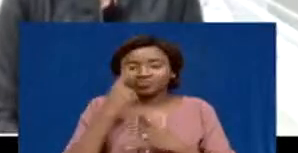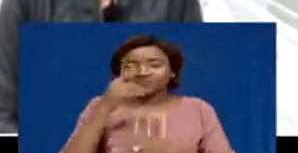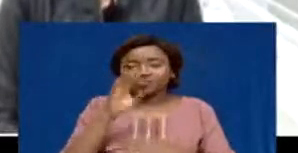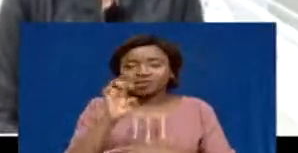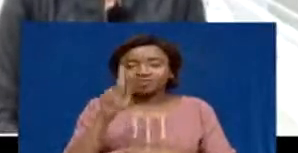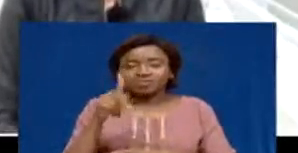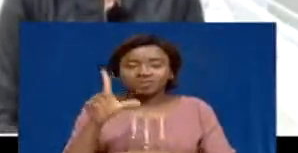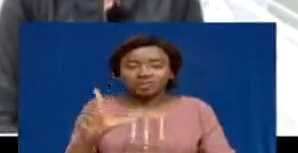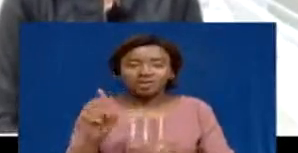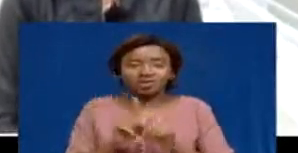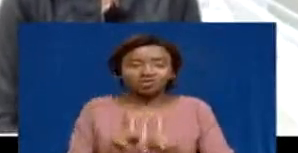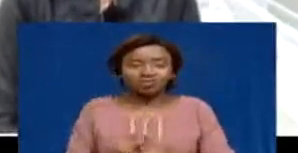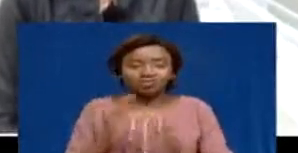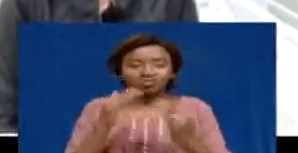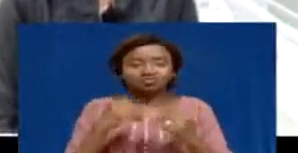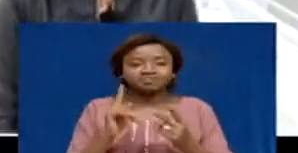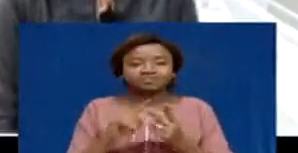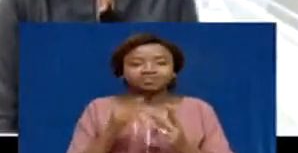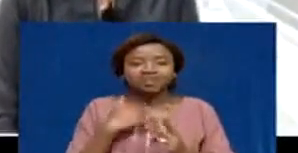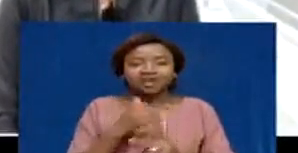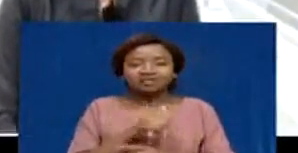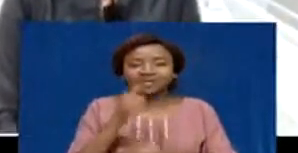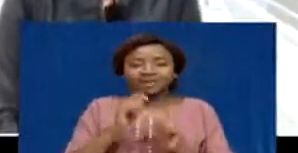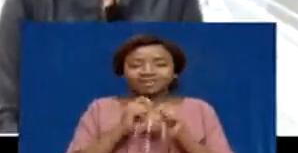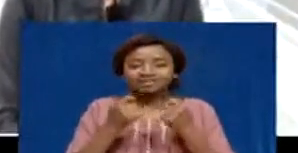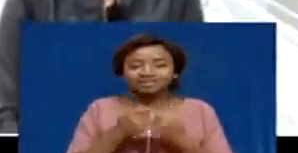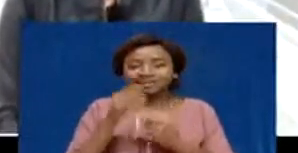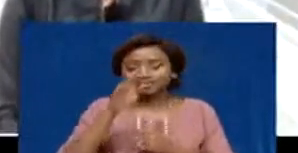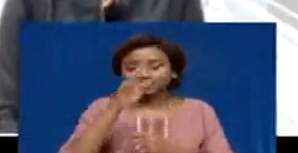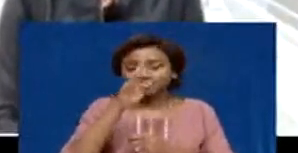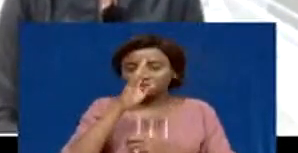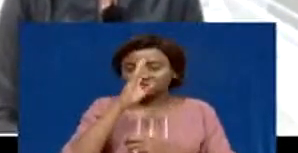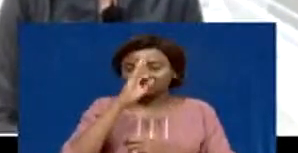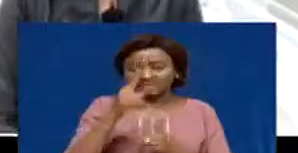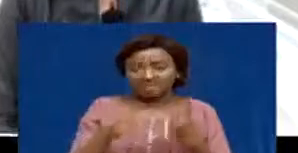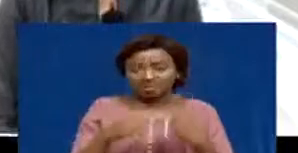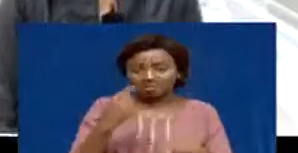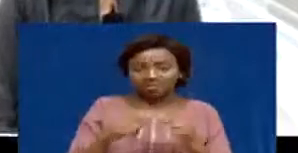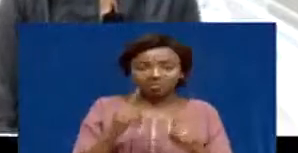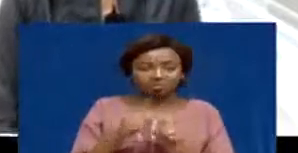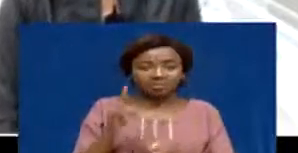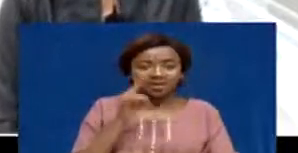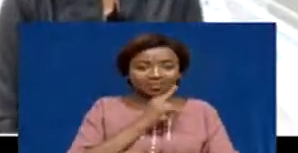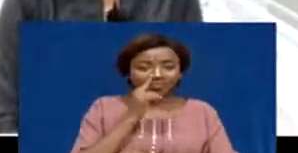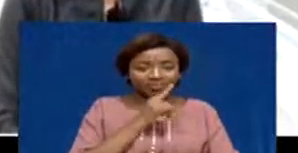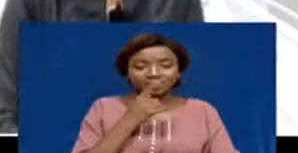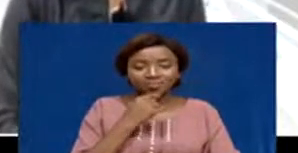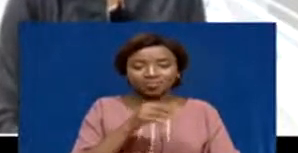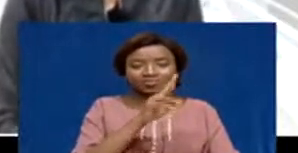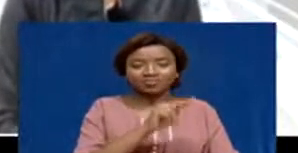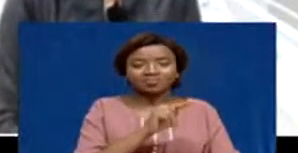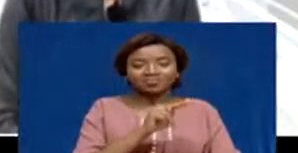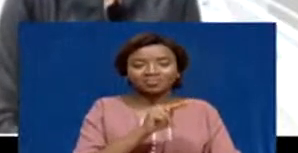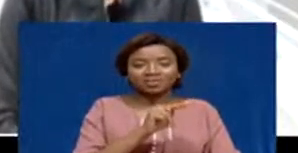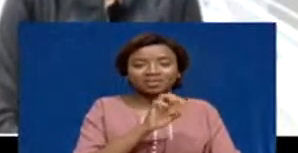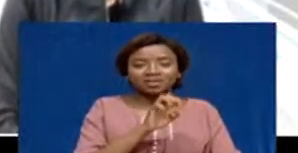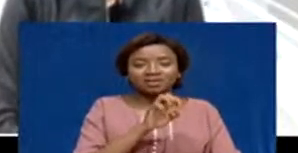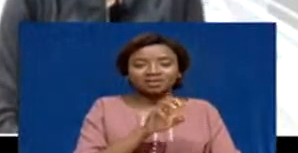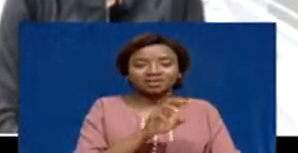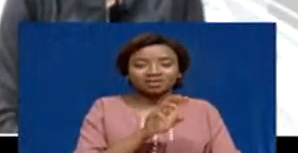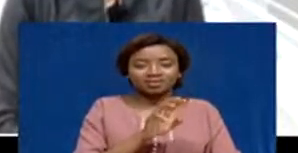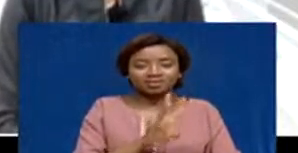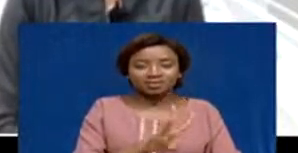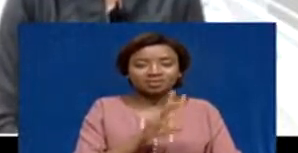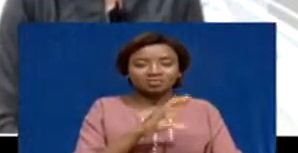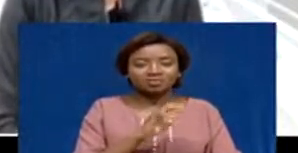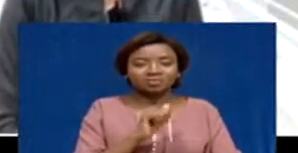League. And they face Newcastle on Sunday, and as you know, they say the most dangerous animal is a wounded animal, and